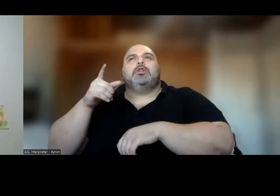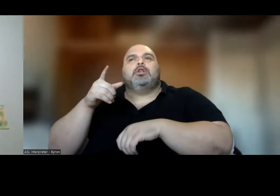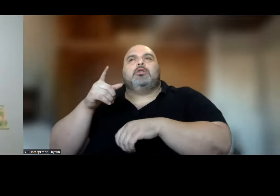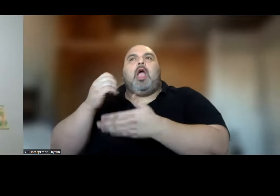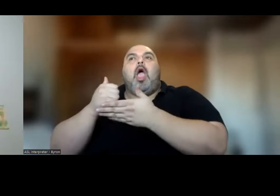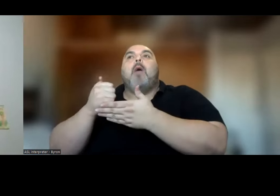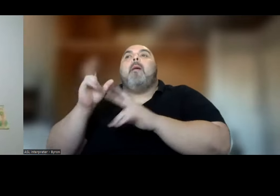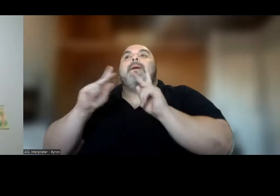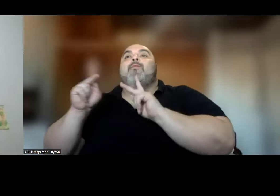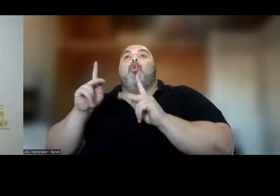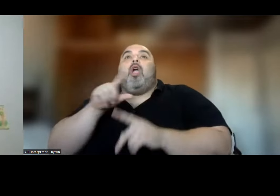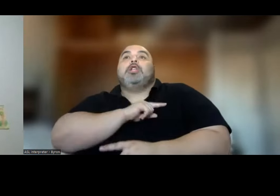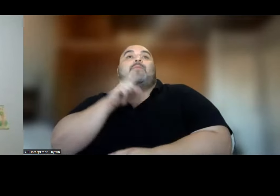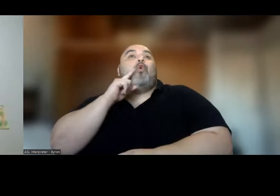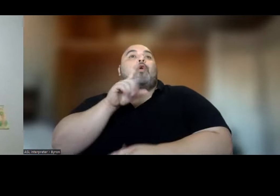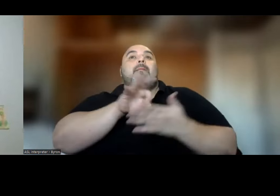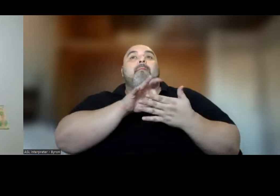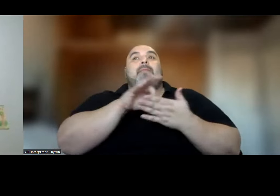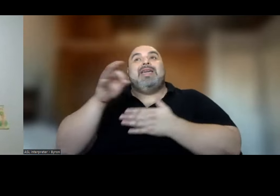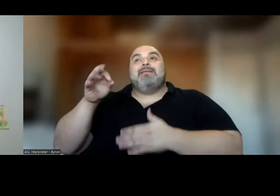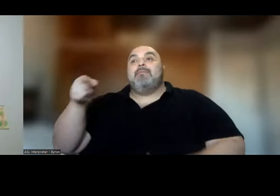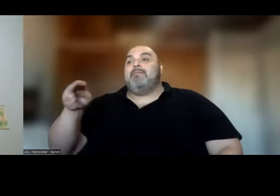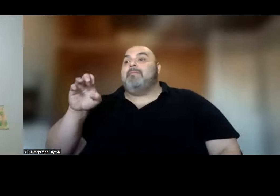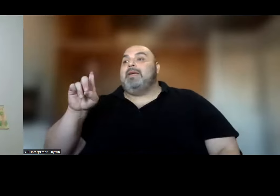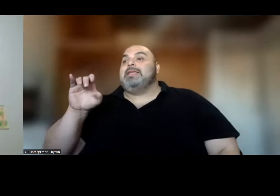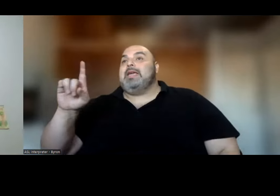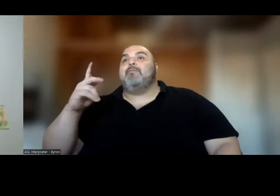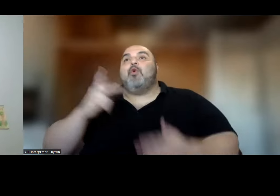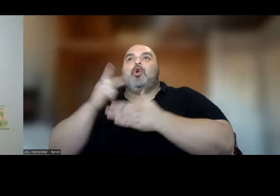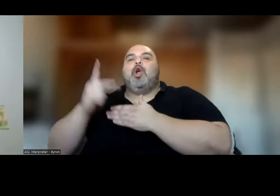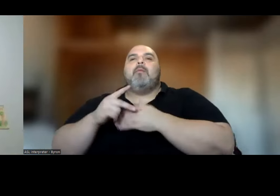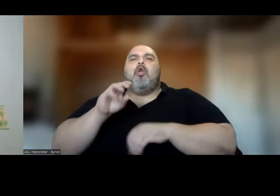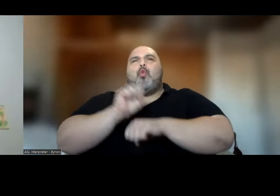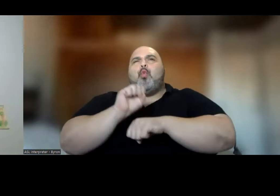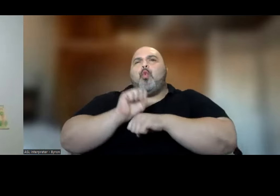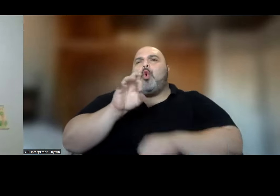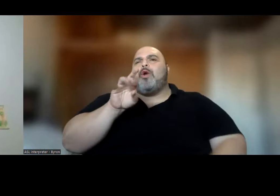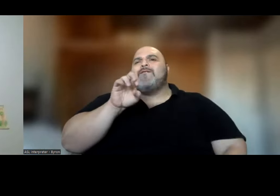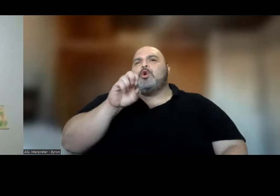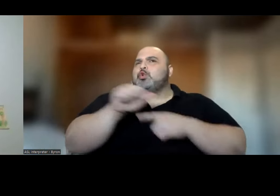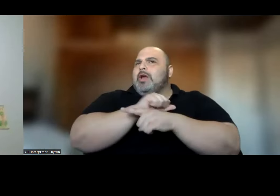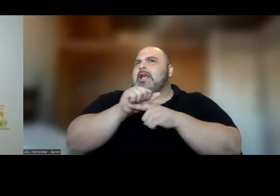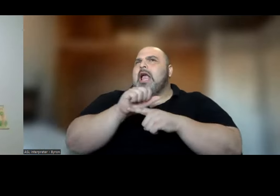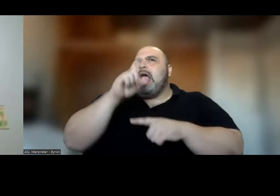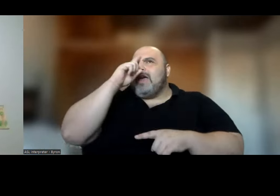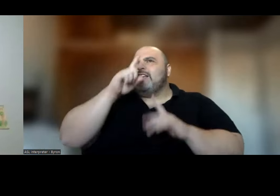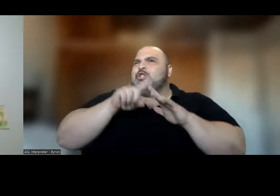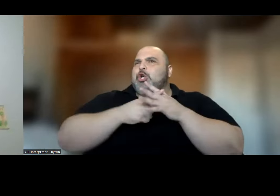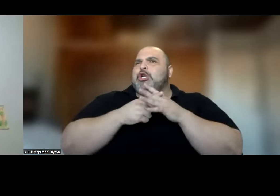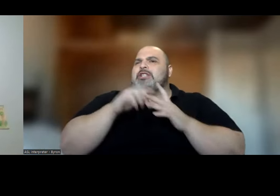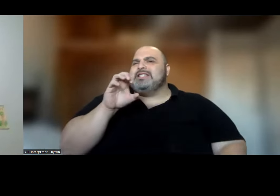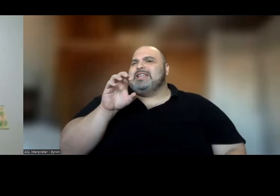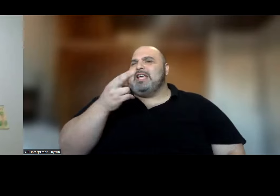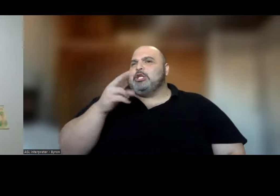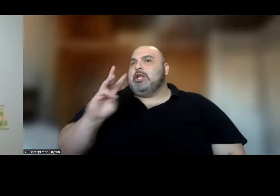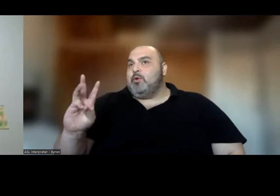for the Medicaid program. The workforce training work, I think there's, I started talking about CHWs. That's